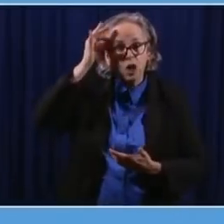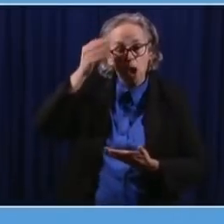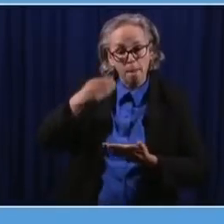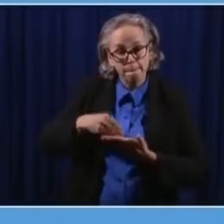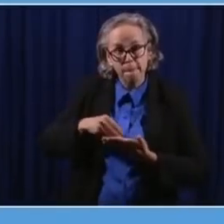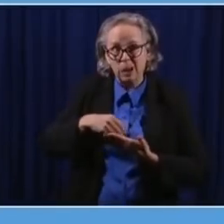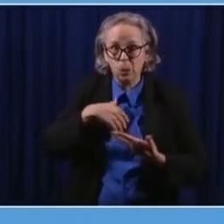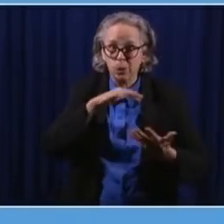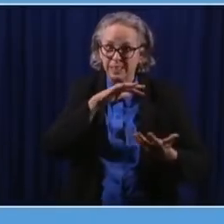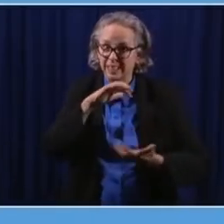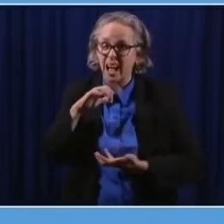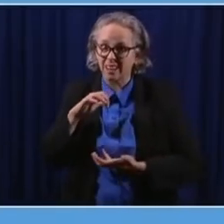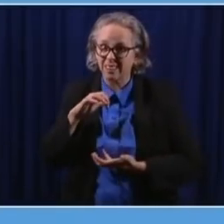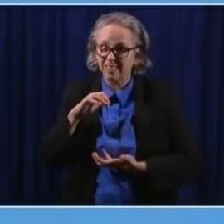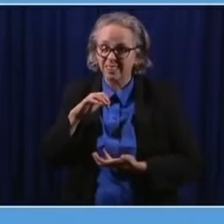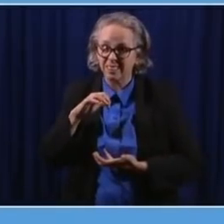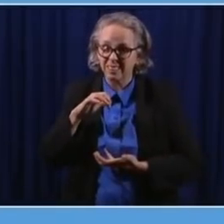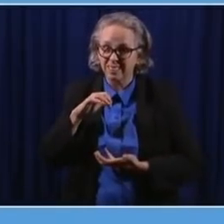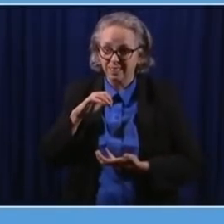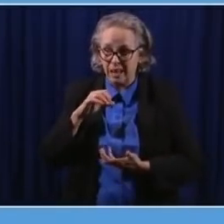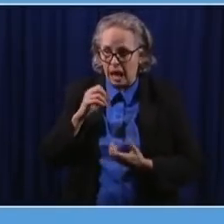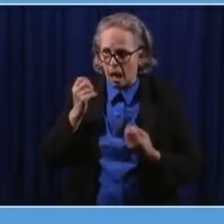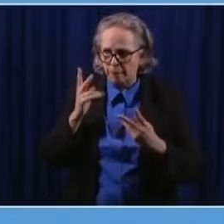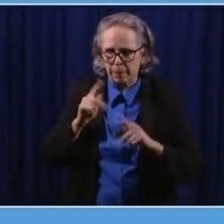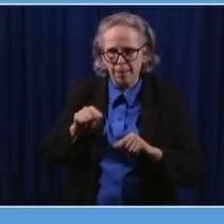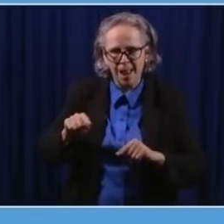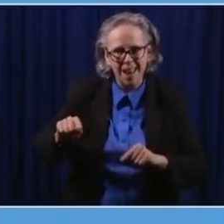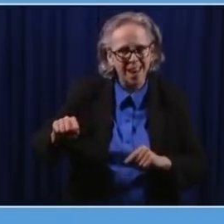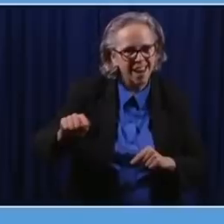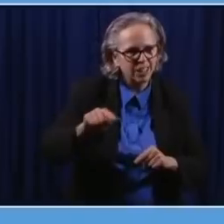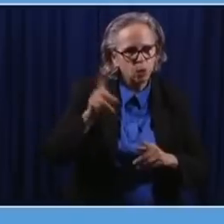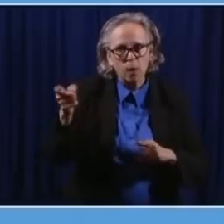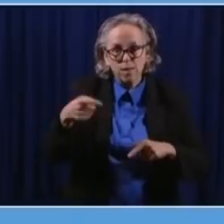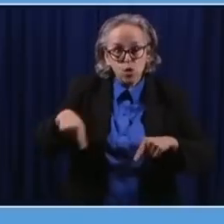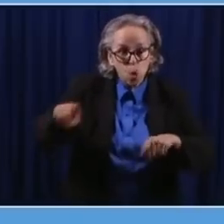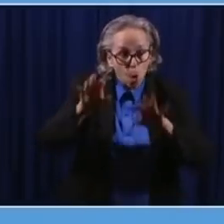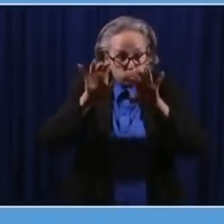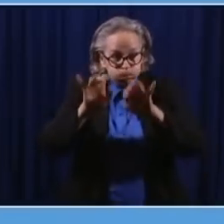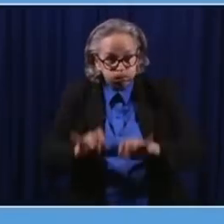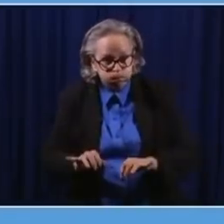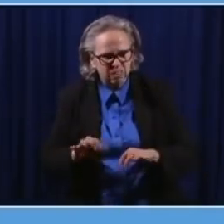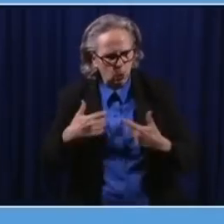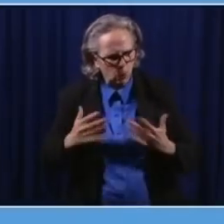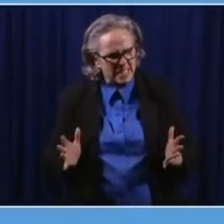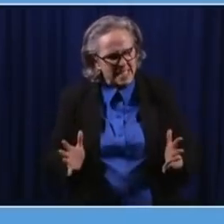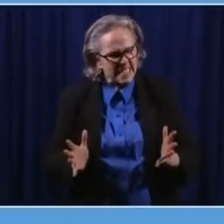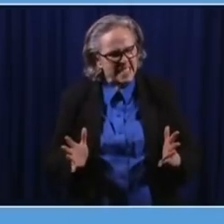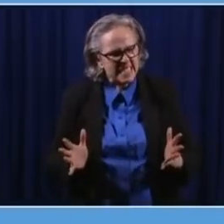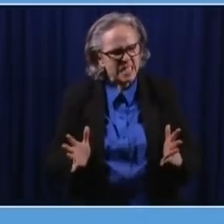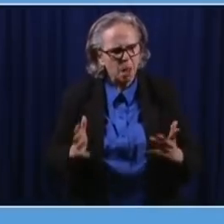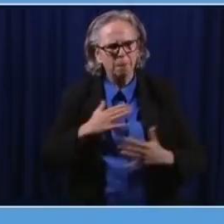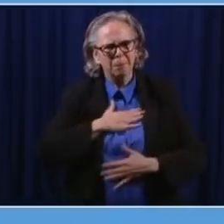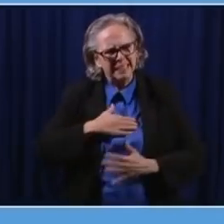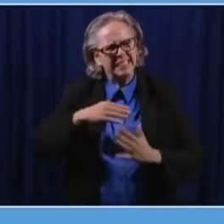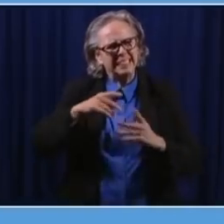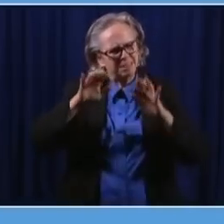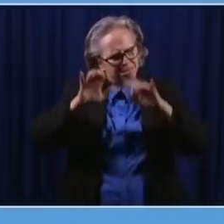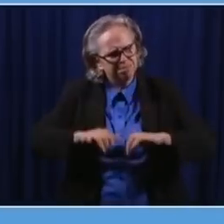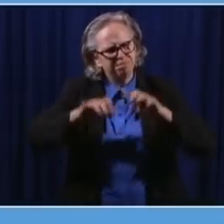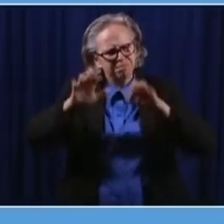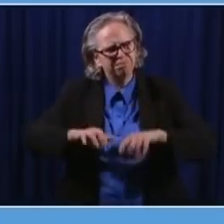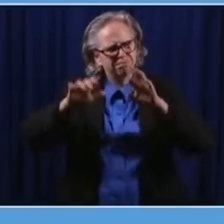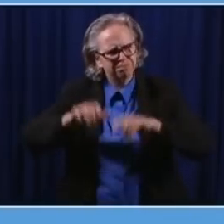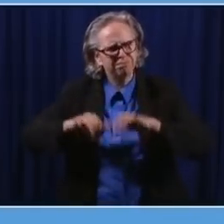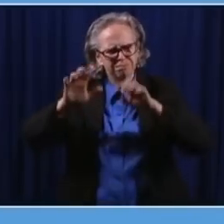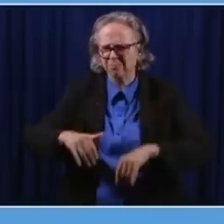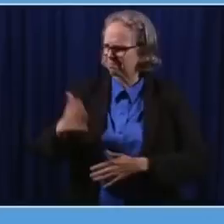the account is. Our goal is to have an accurate count, which means we need you. We need you to fill out your